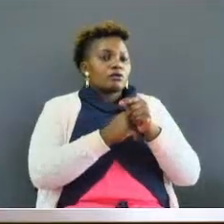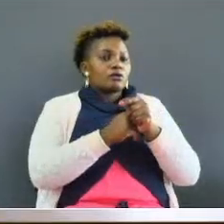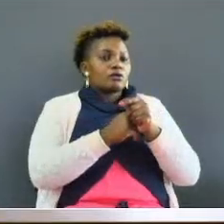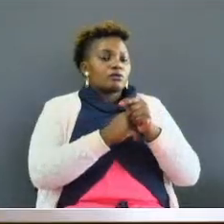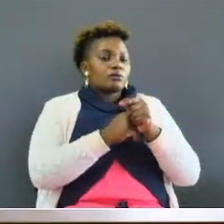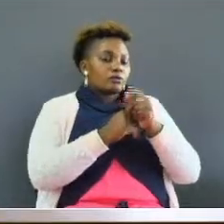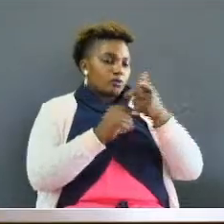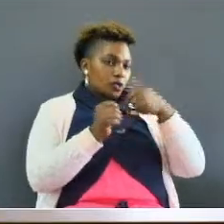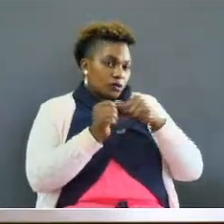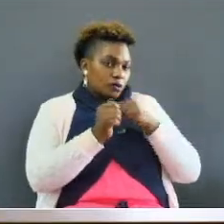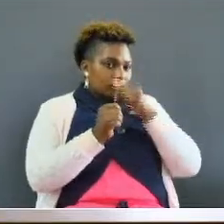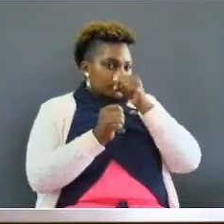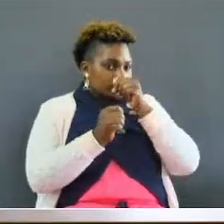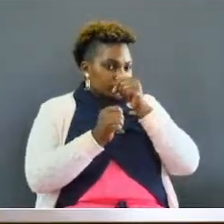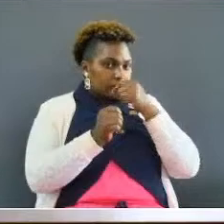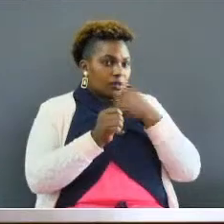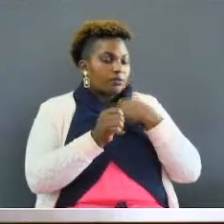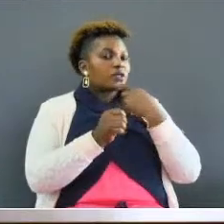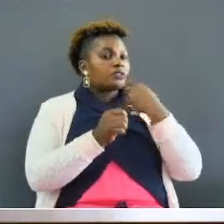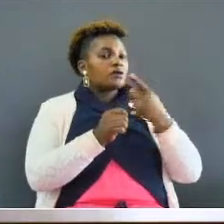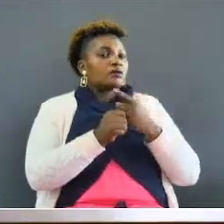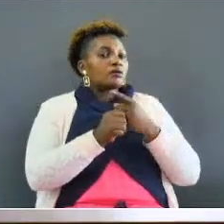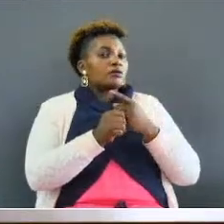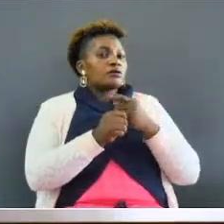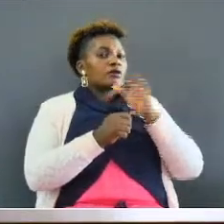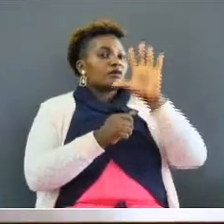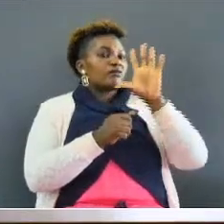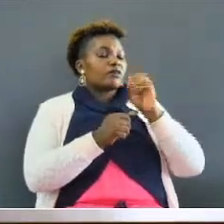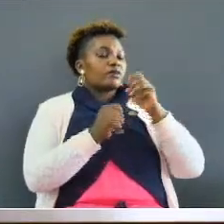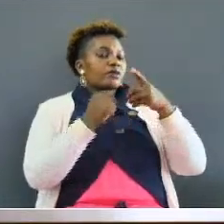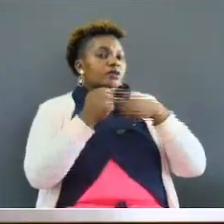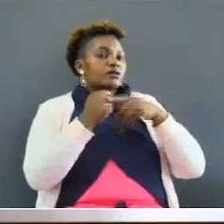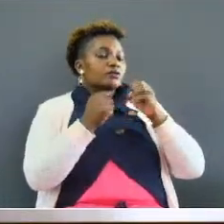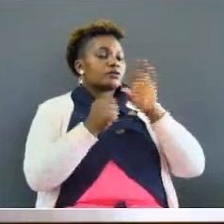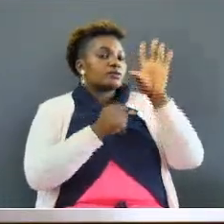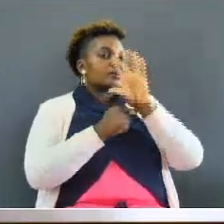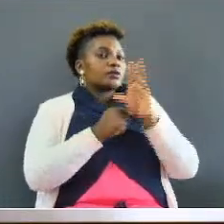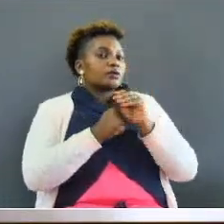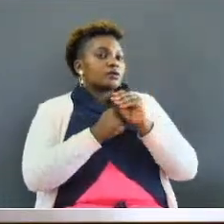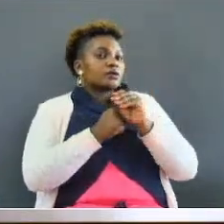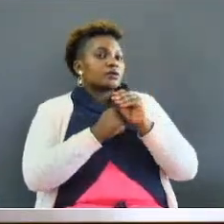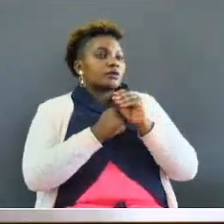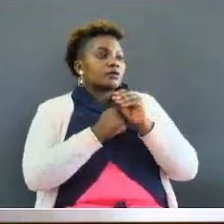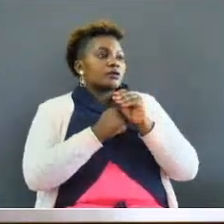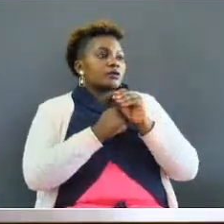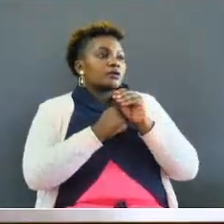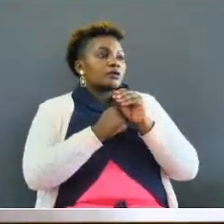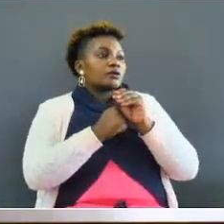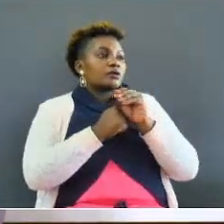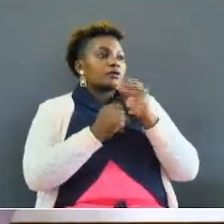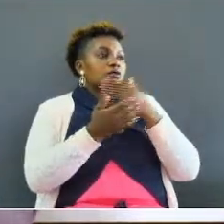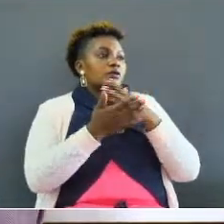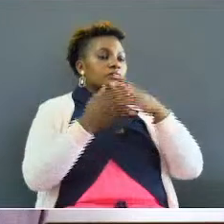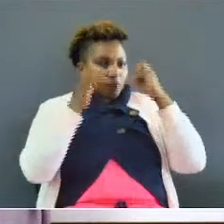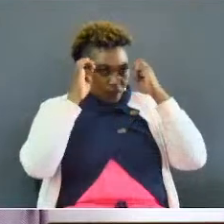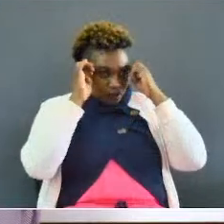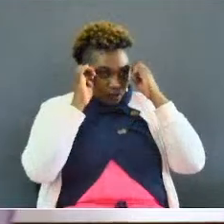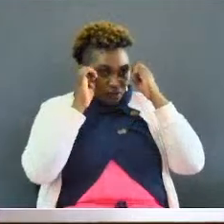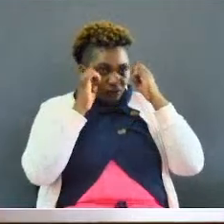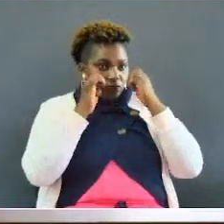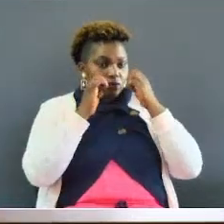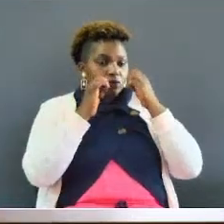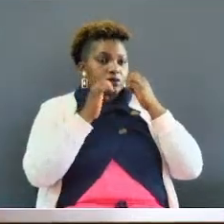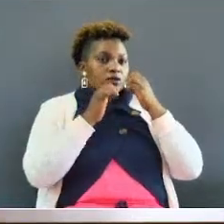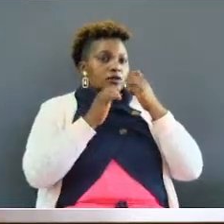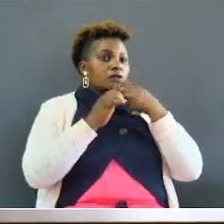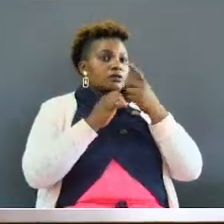We have been told about 50 to 60% that from some studies, like REACT study, they